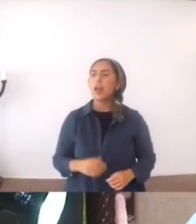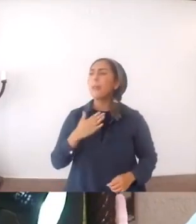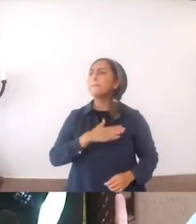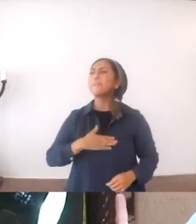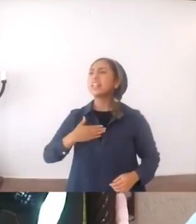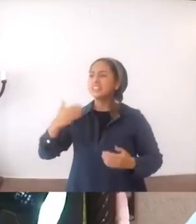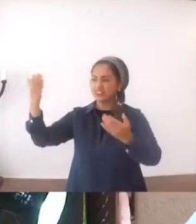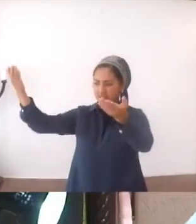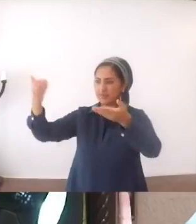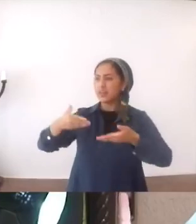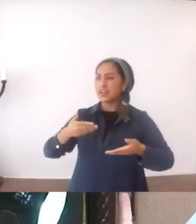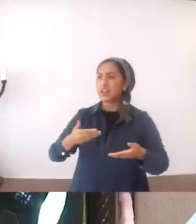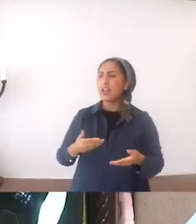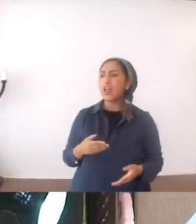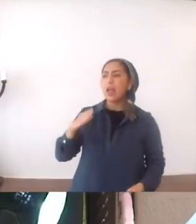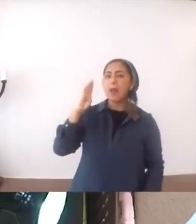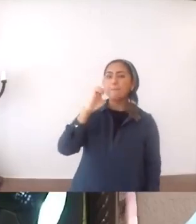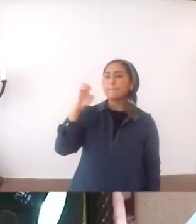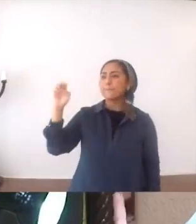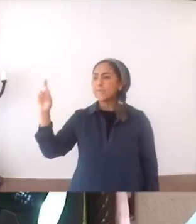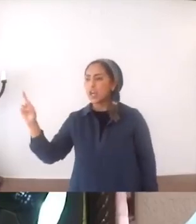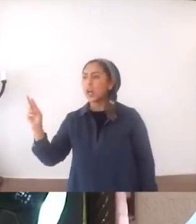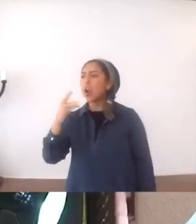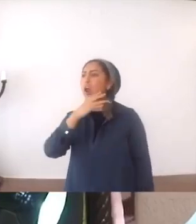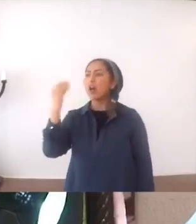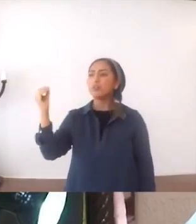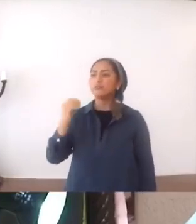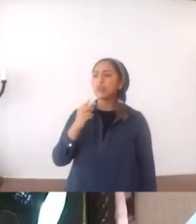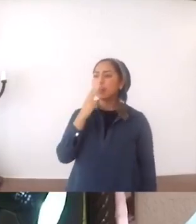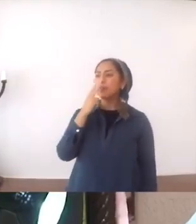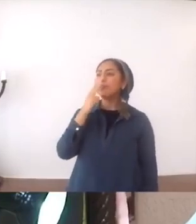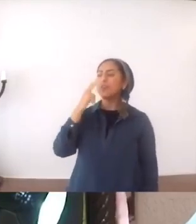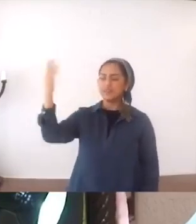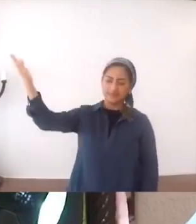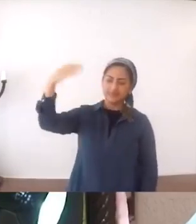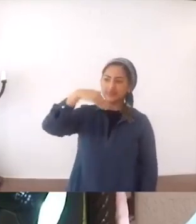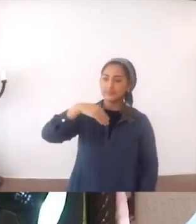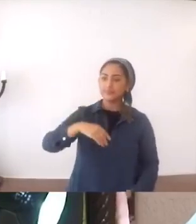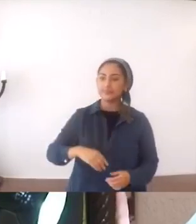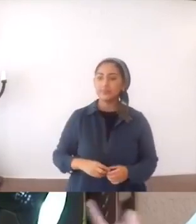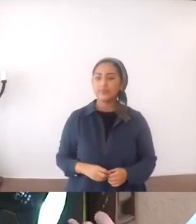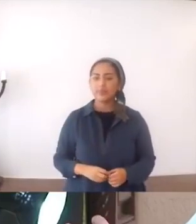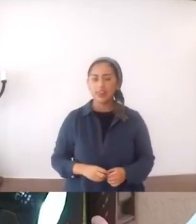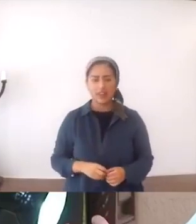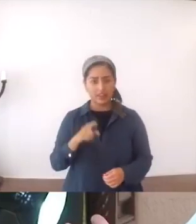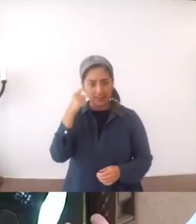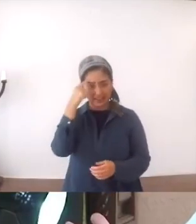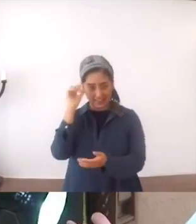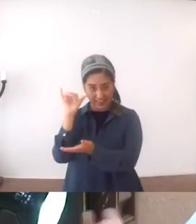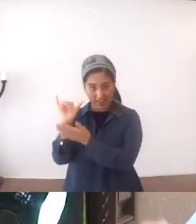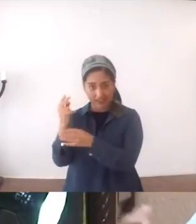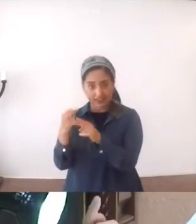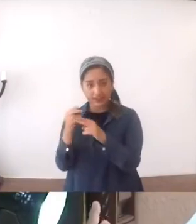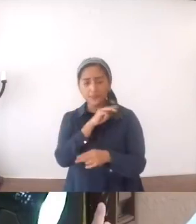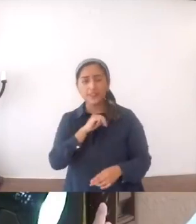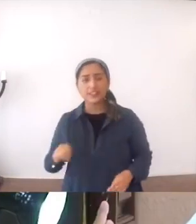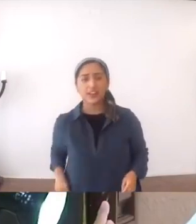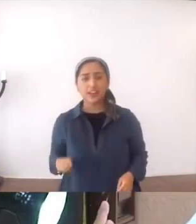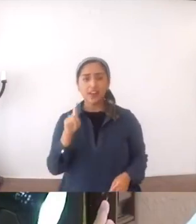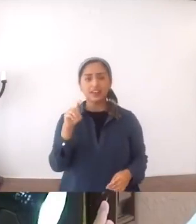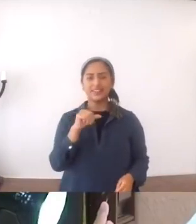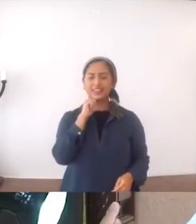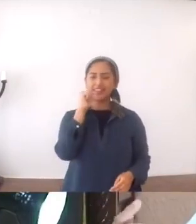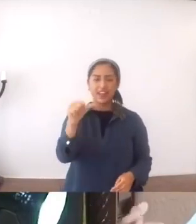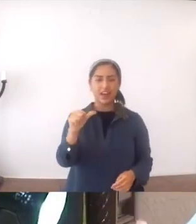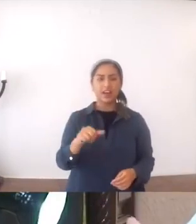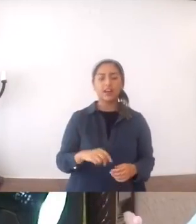"Hey you, Jesus, por favor tráete unas cervezas y unos cigarros. please bring some beers and some cigarettes." ¿Será el nombre del